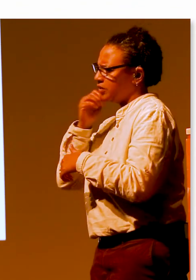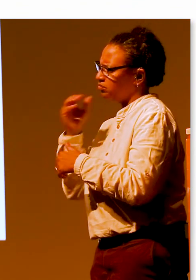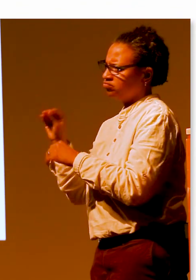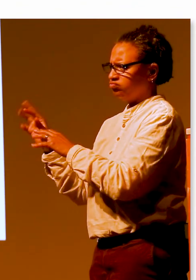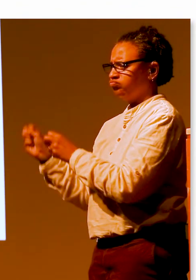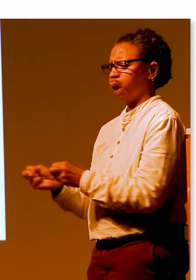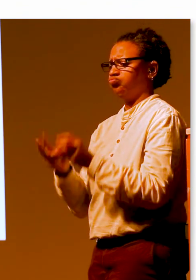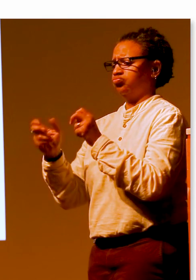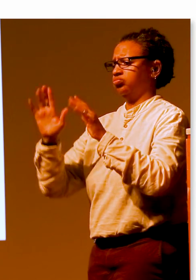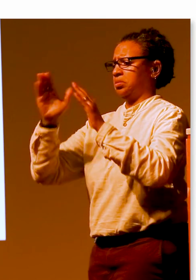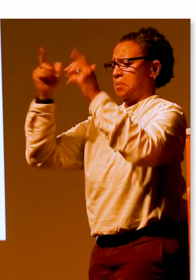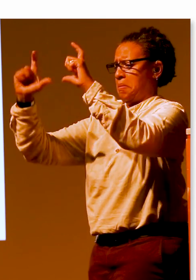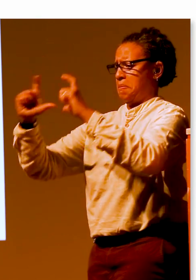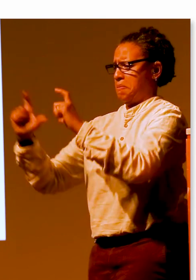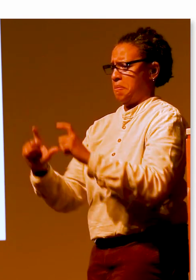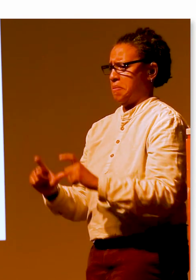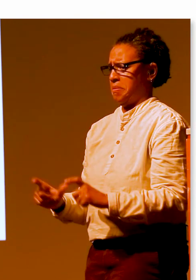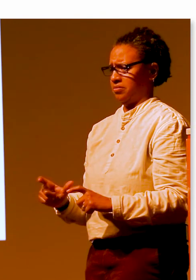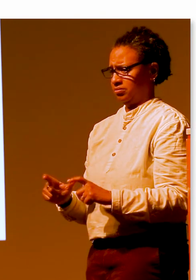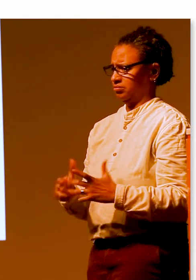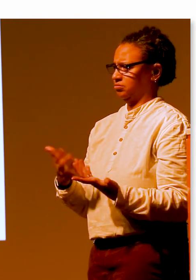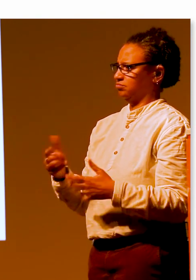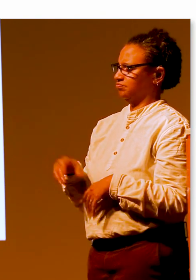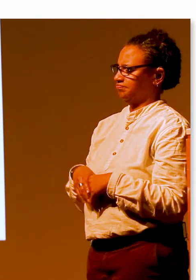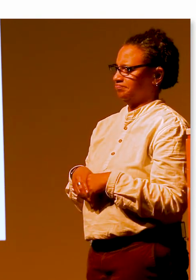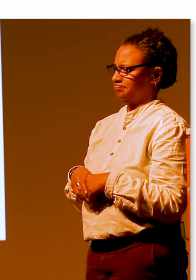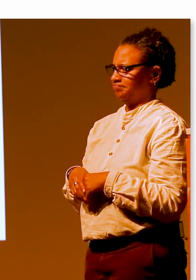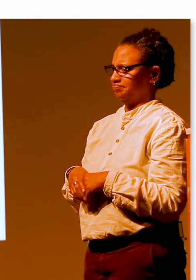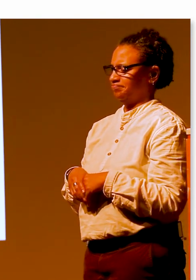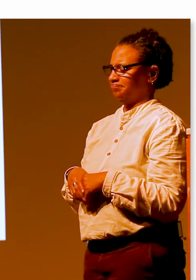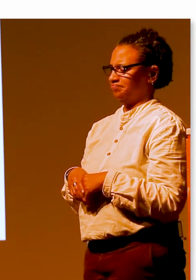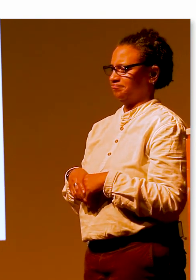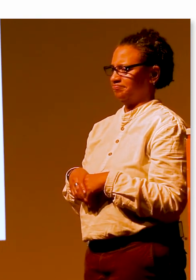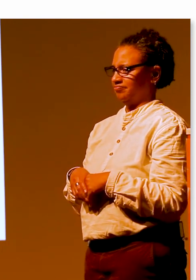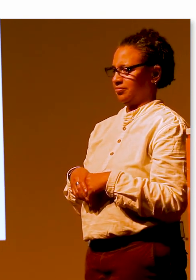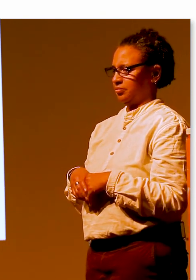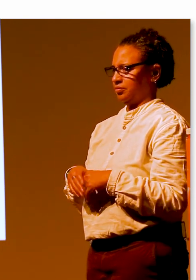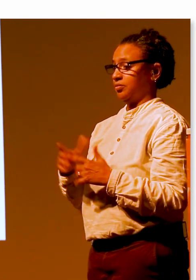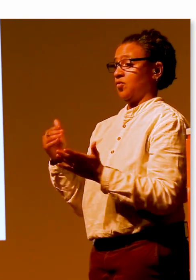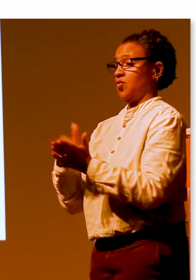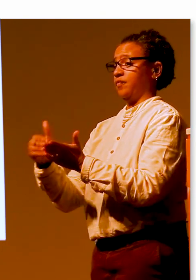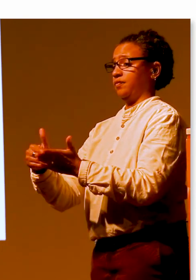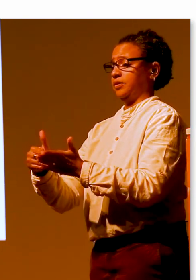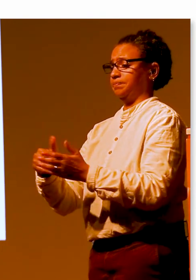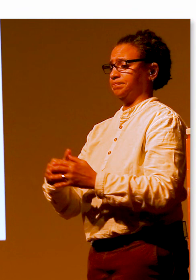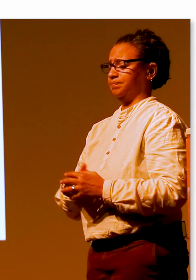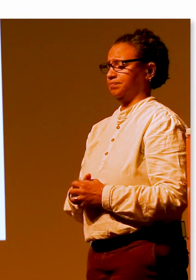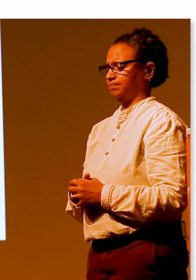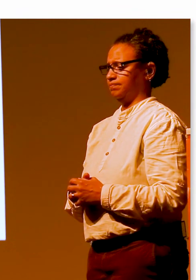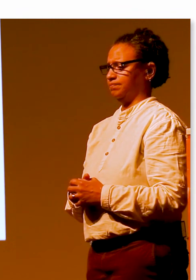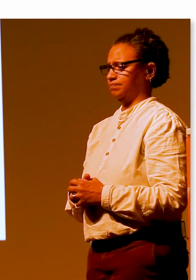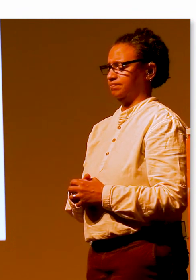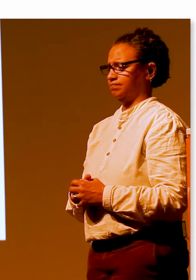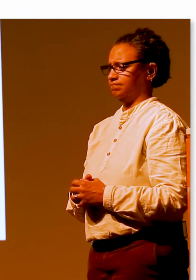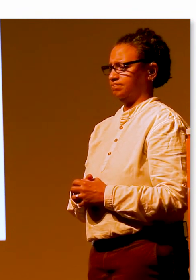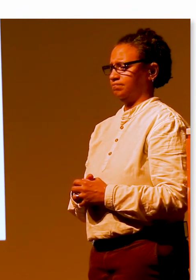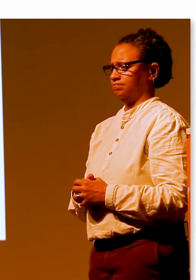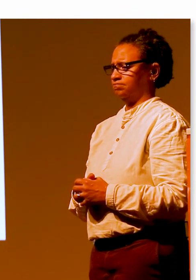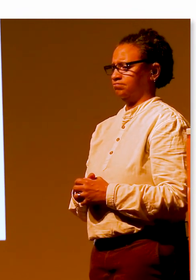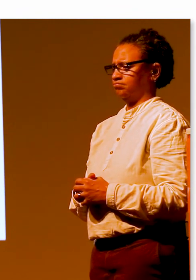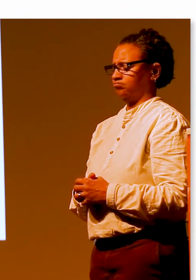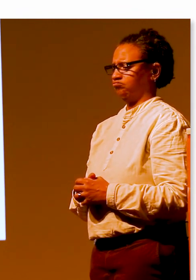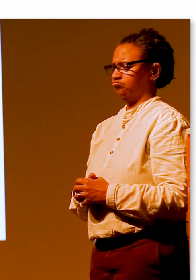is where like the weird photography image thing happens, I think oftentimes within especially kind of the ways in which